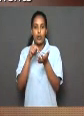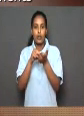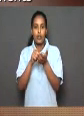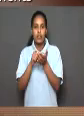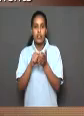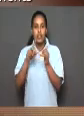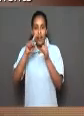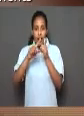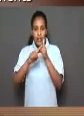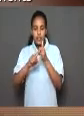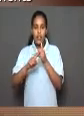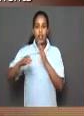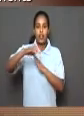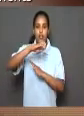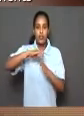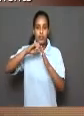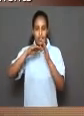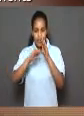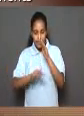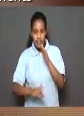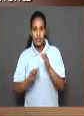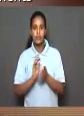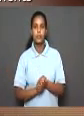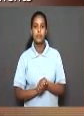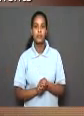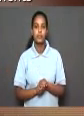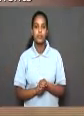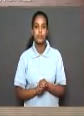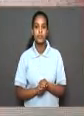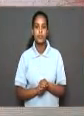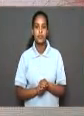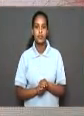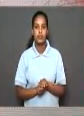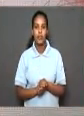nucleus to the valence electrons decreases.